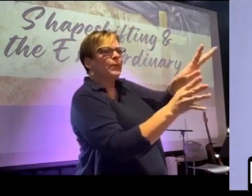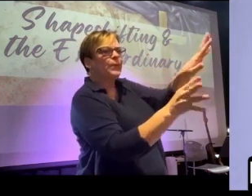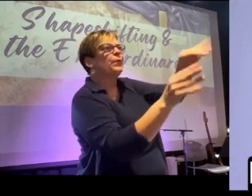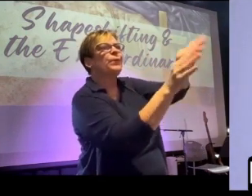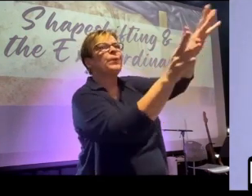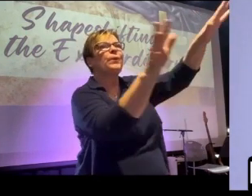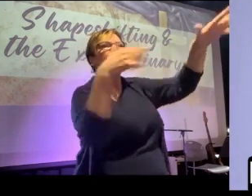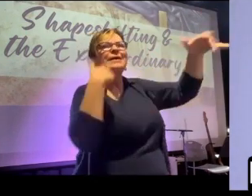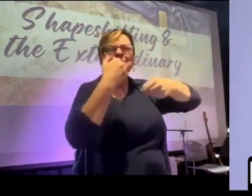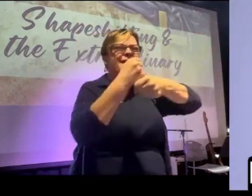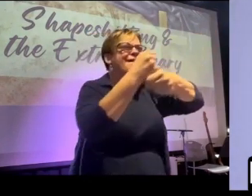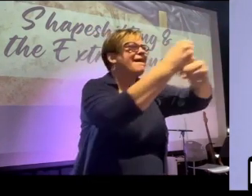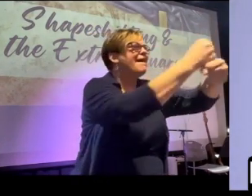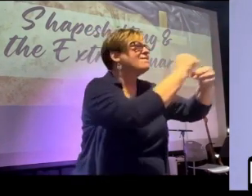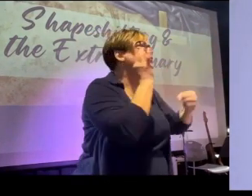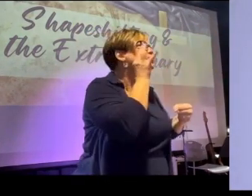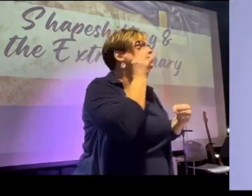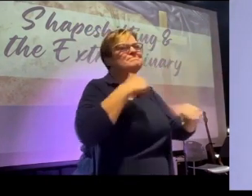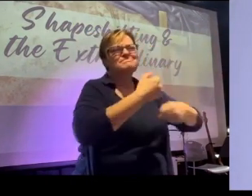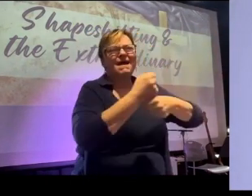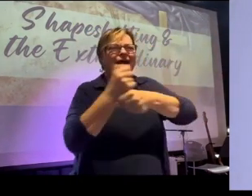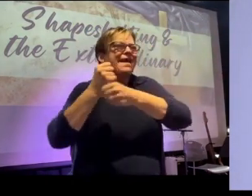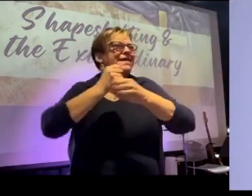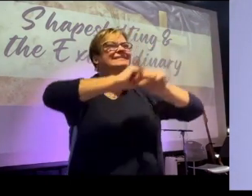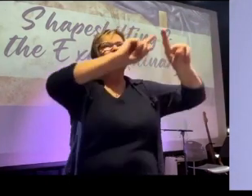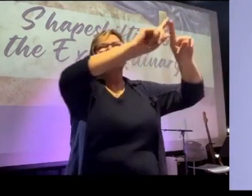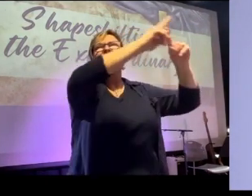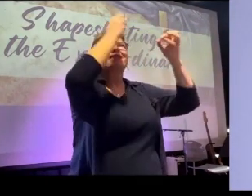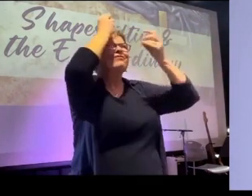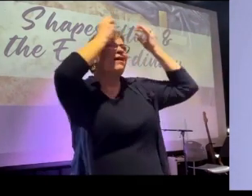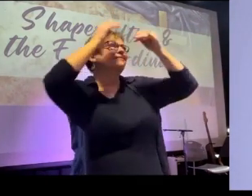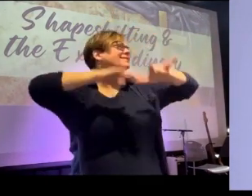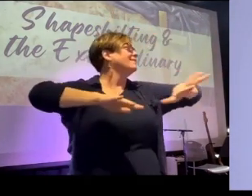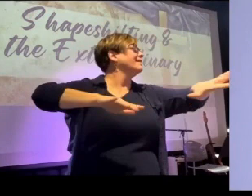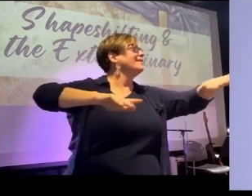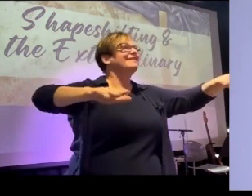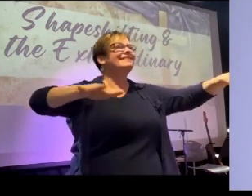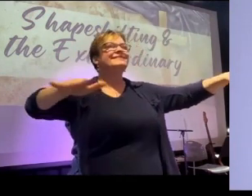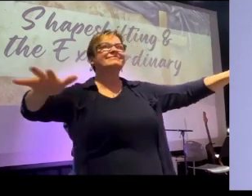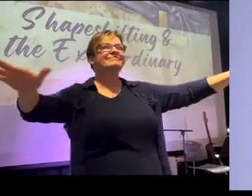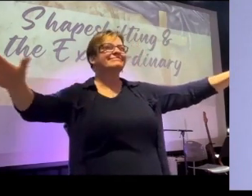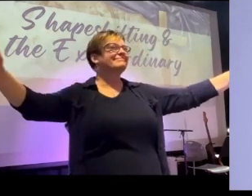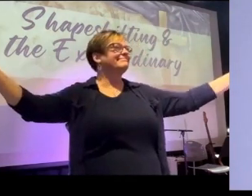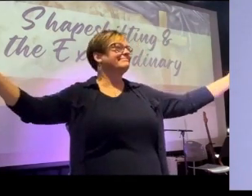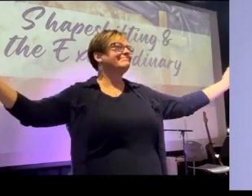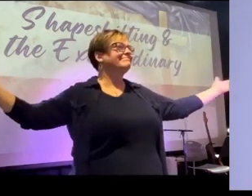the mystery of God made manifest.